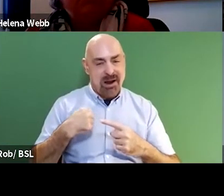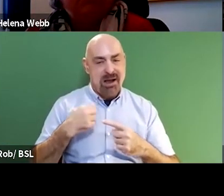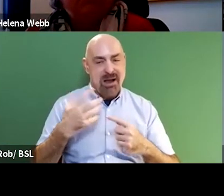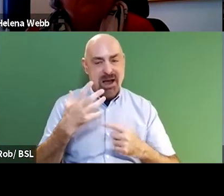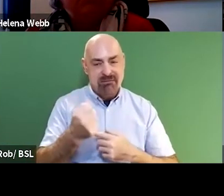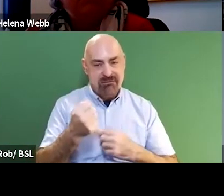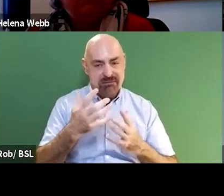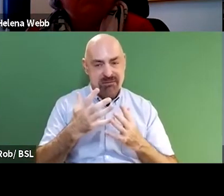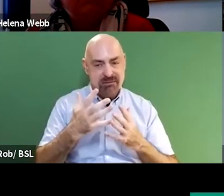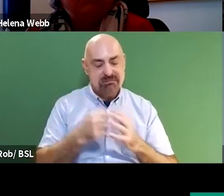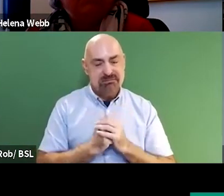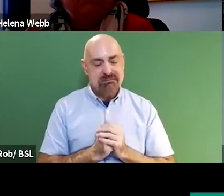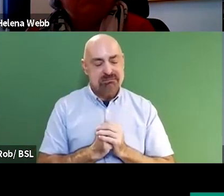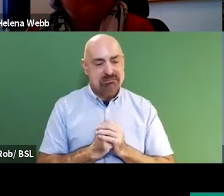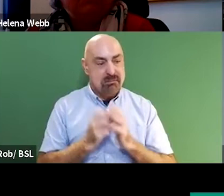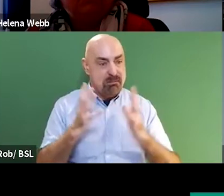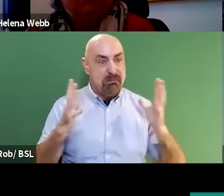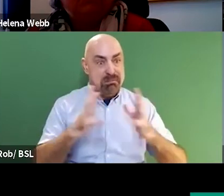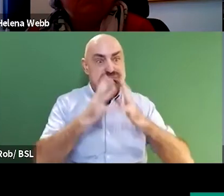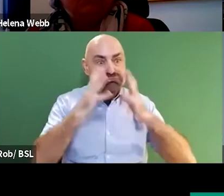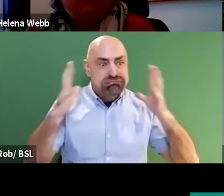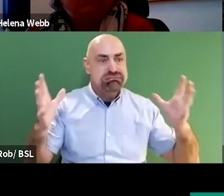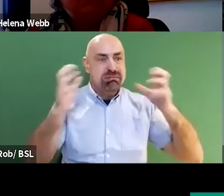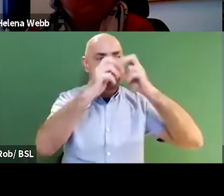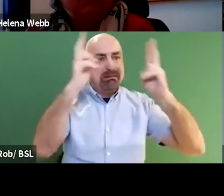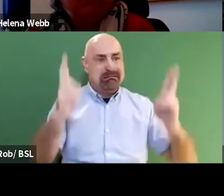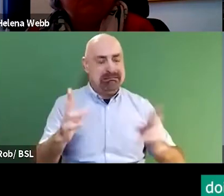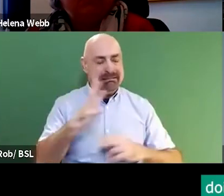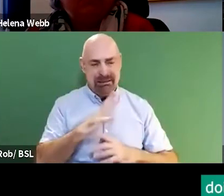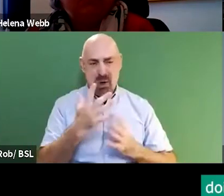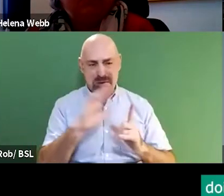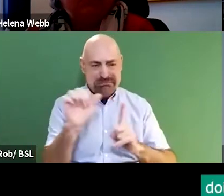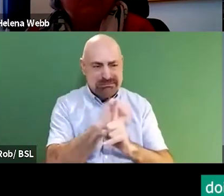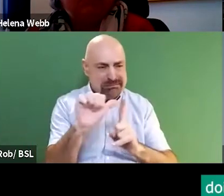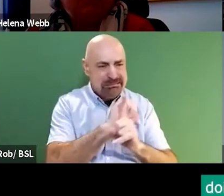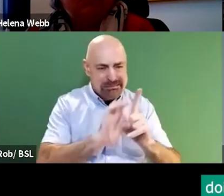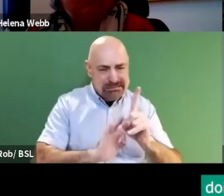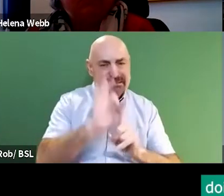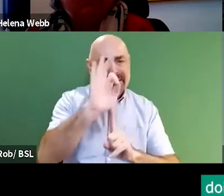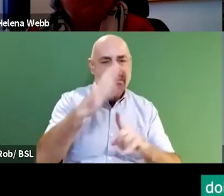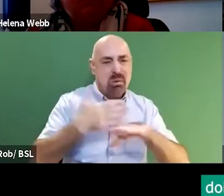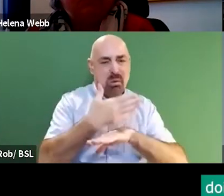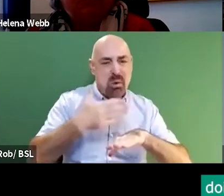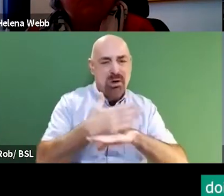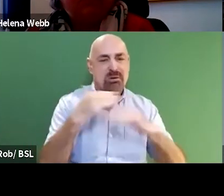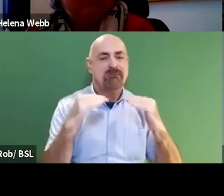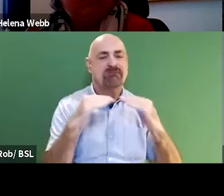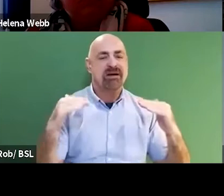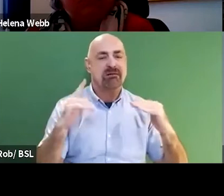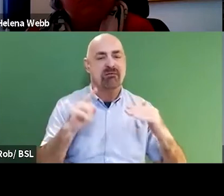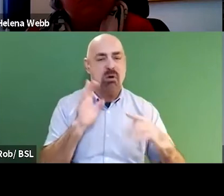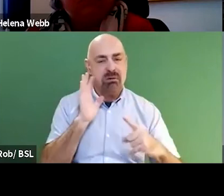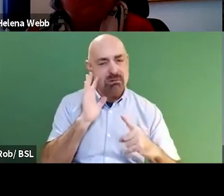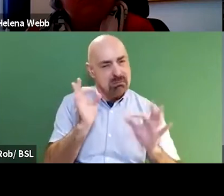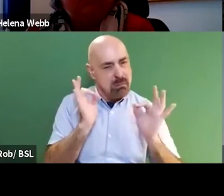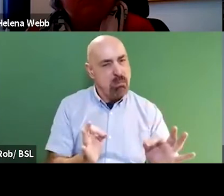large building that needed quite a lot of work doing to that, to make that sort of fit for purpose, as well as an